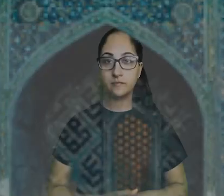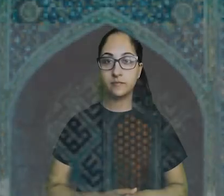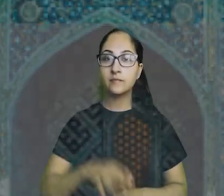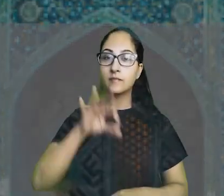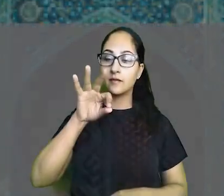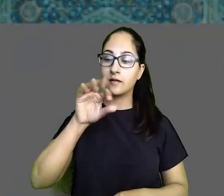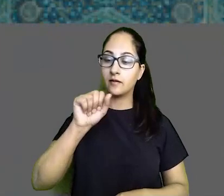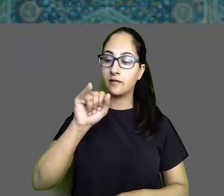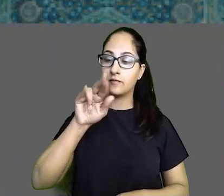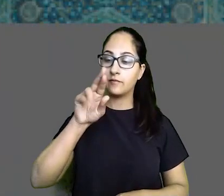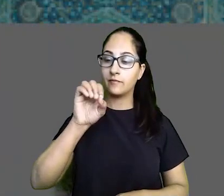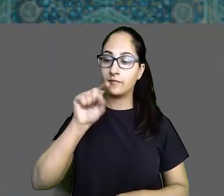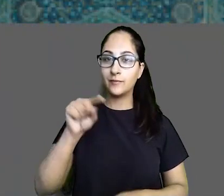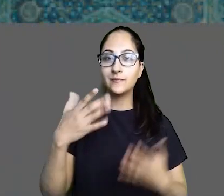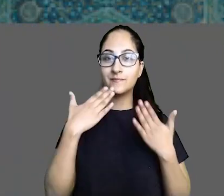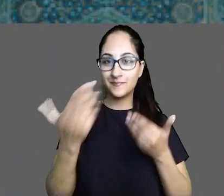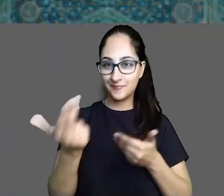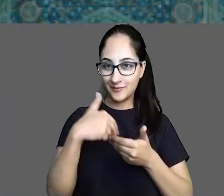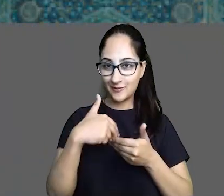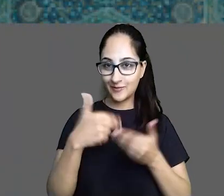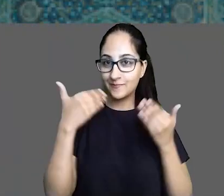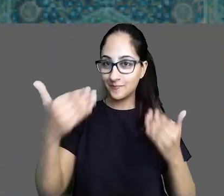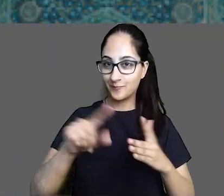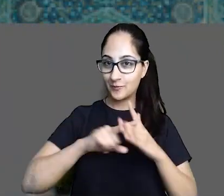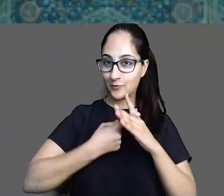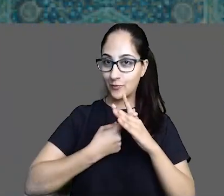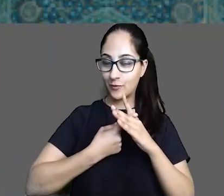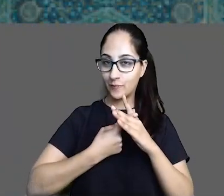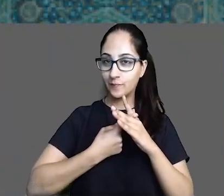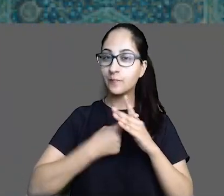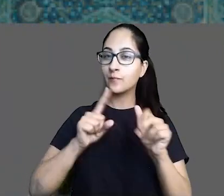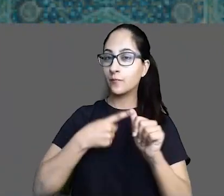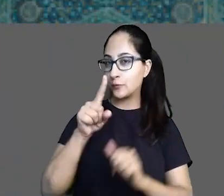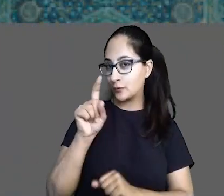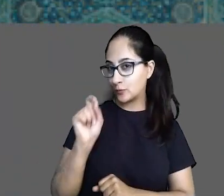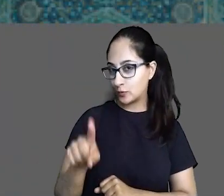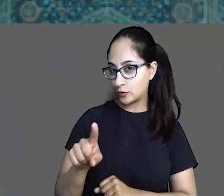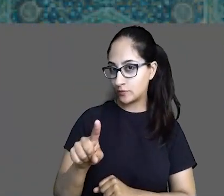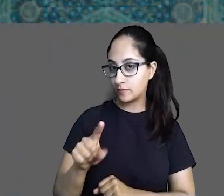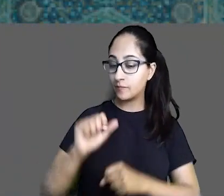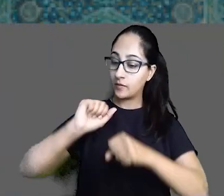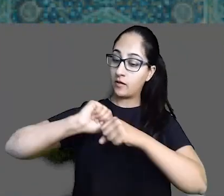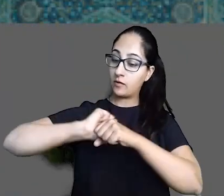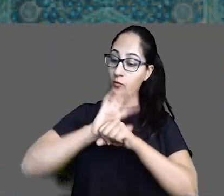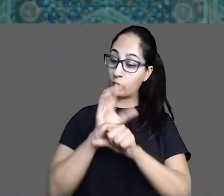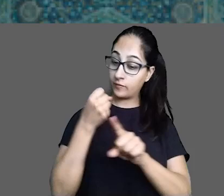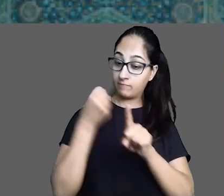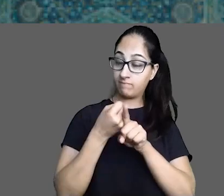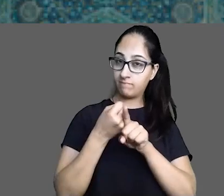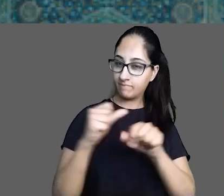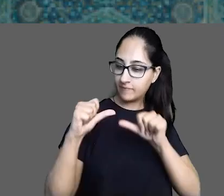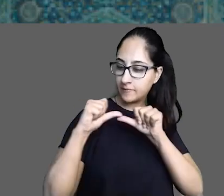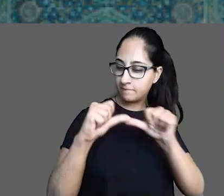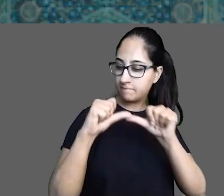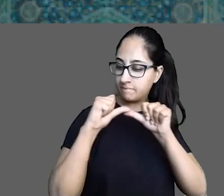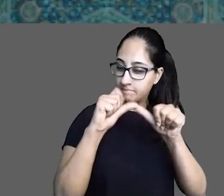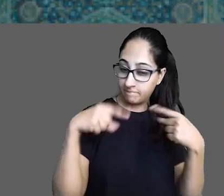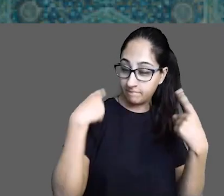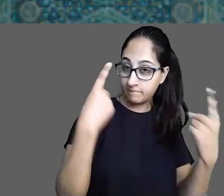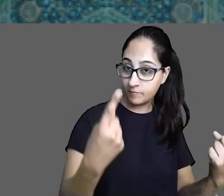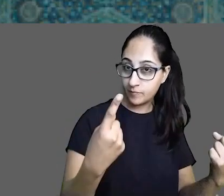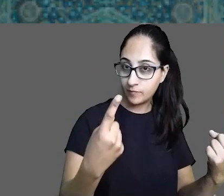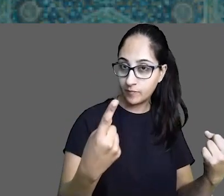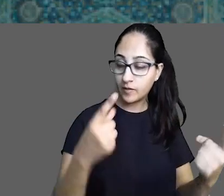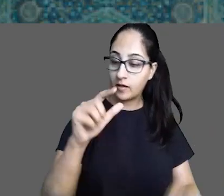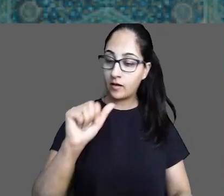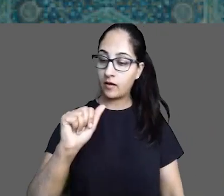Fairouz, thank you so much for joining us today. So let's get right into it. First of all, what makes the Aga Khan Music Programme